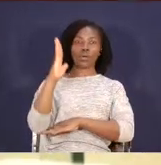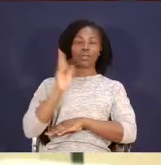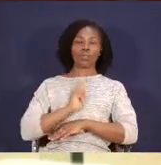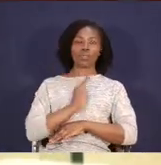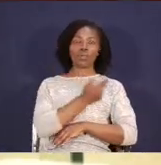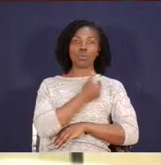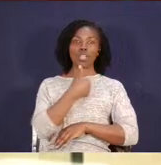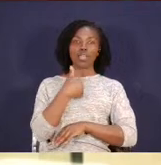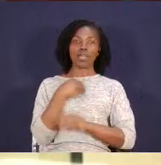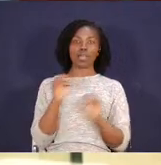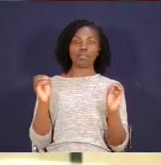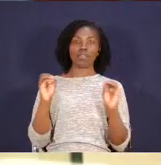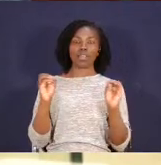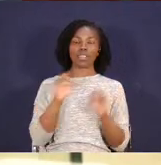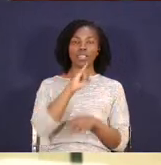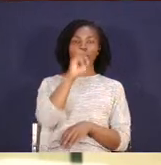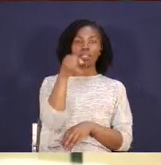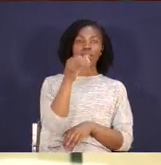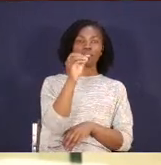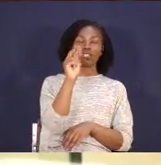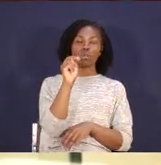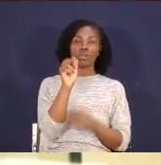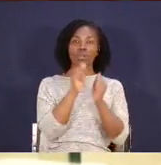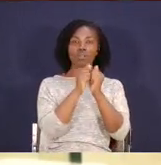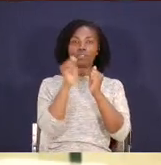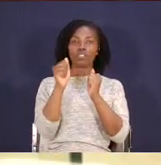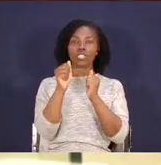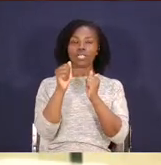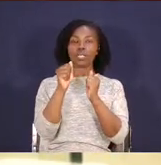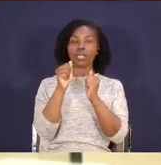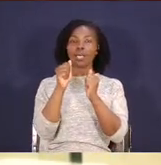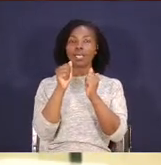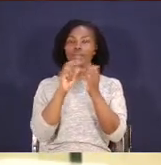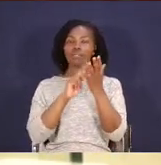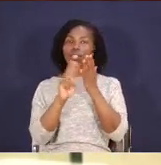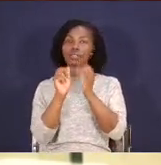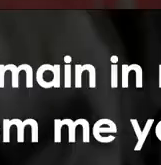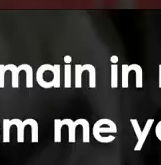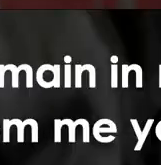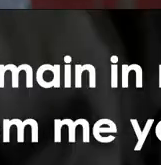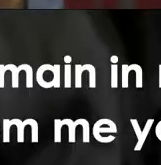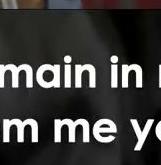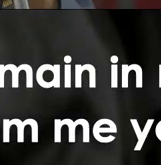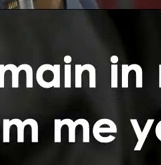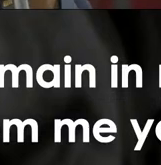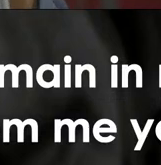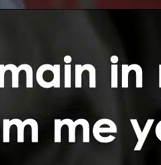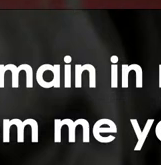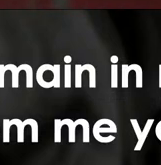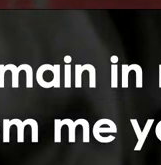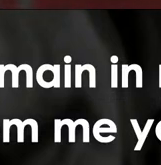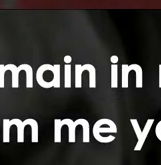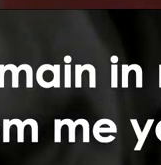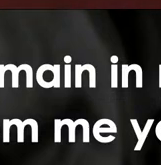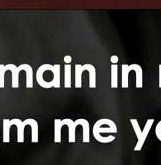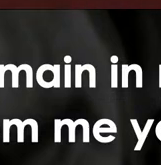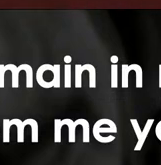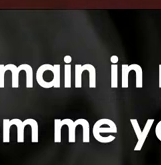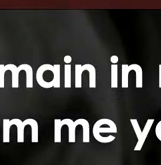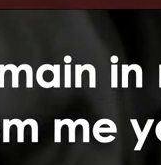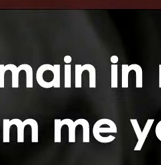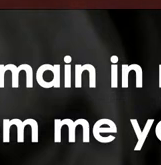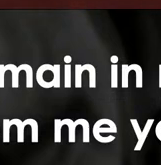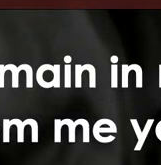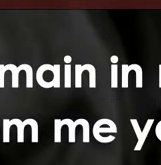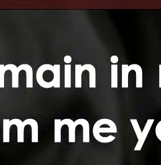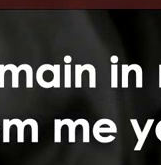fact, John 15:5 says, Jesus said, I am the vine, you are the branches. He who abides in me and I in him, he it is that bears much